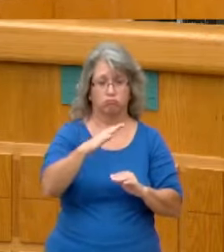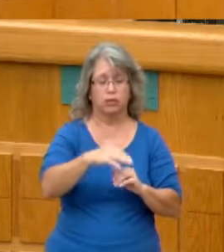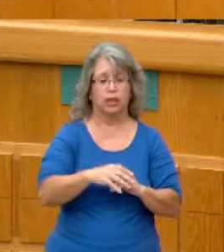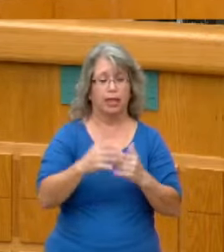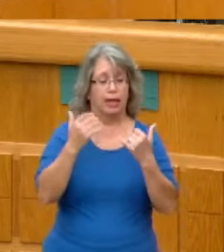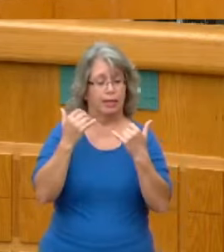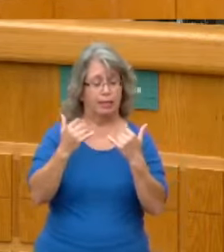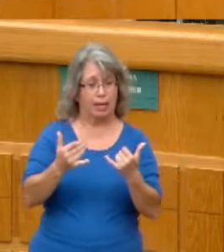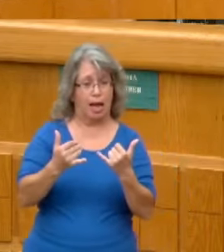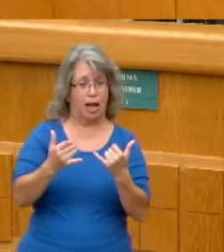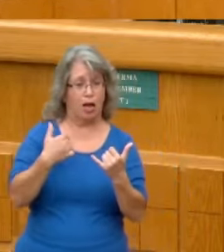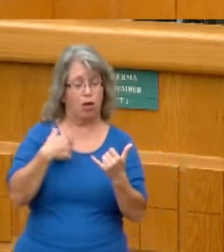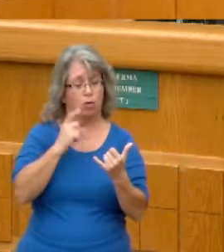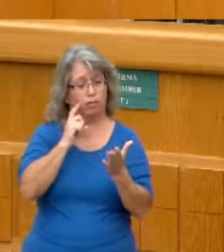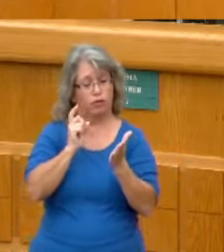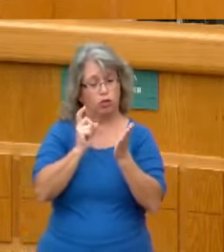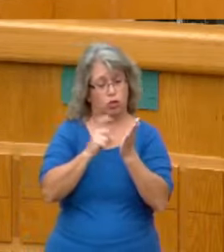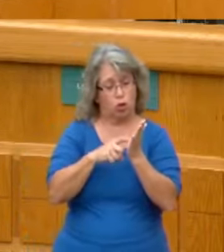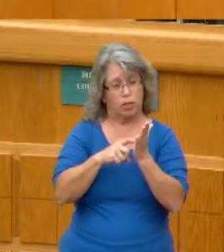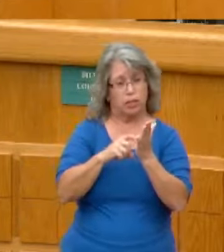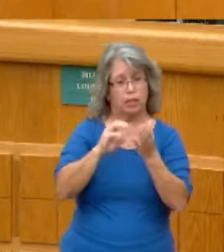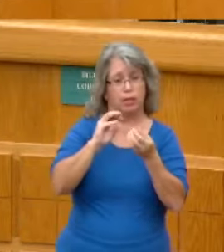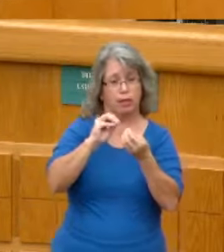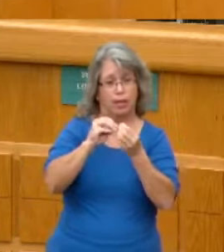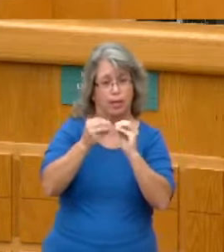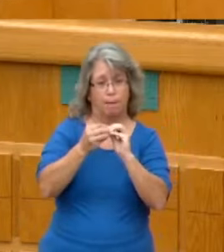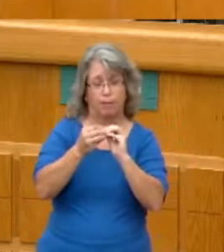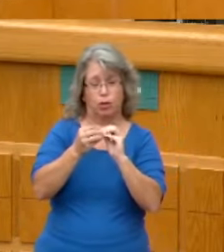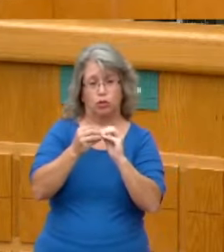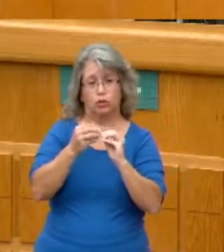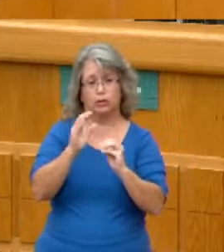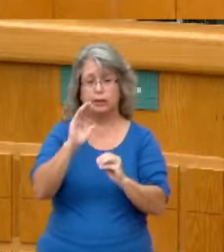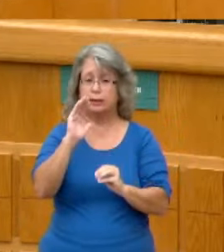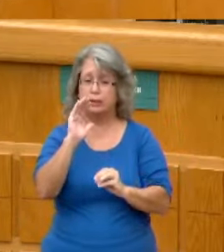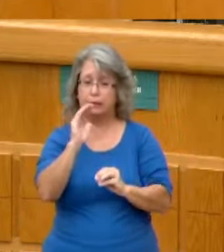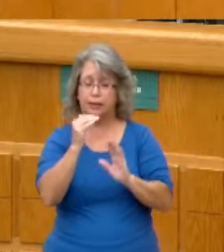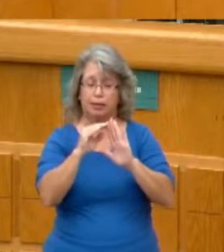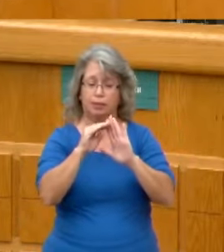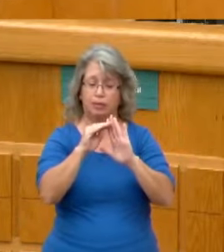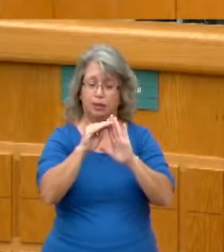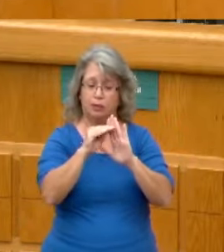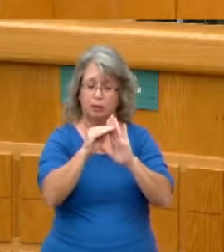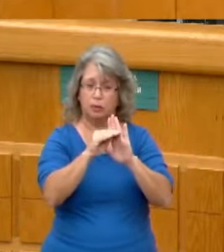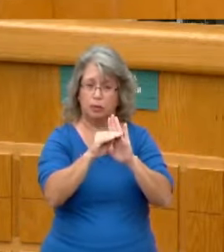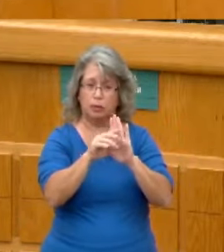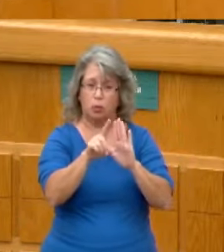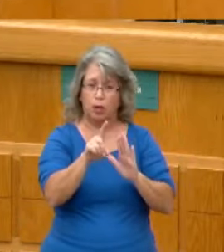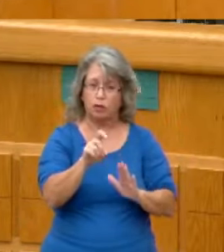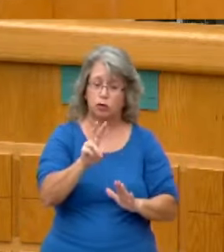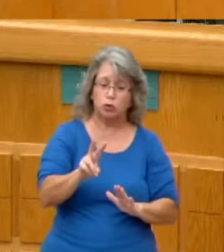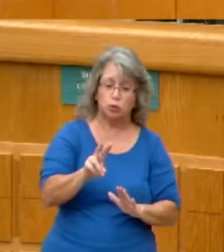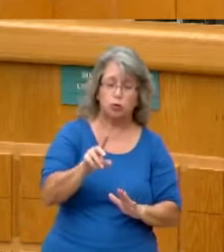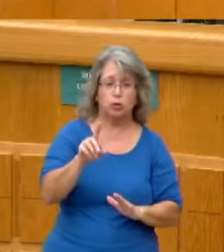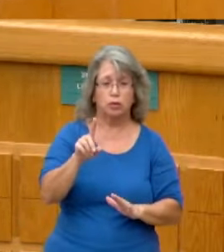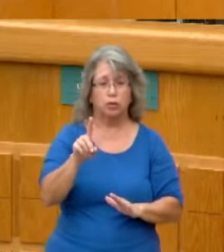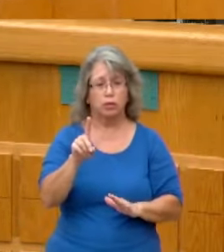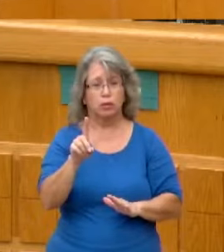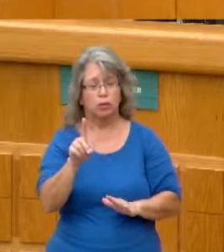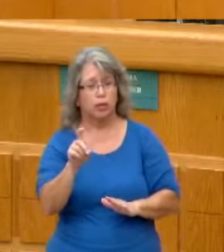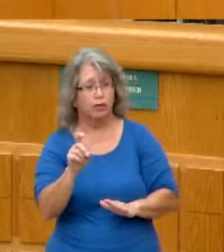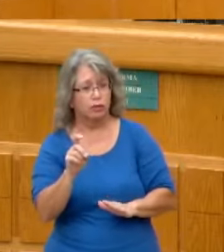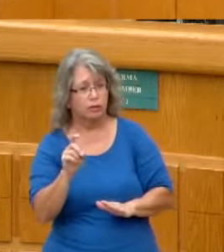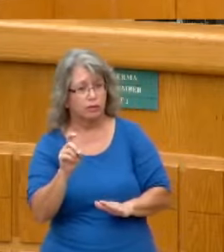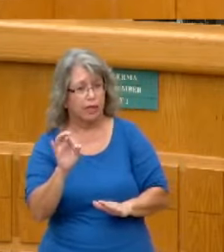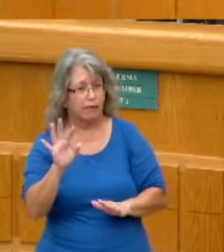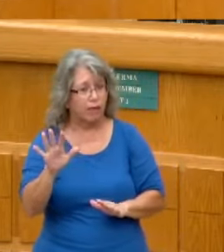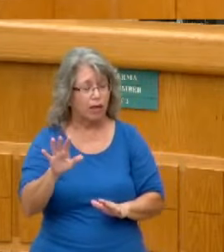what we're seeing is that our numbers look like, again, like they're dropping a little lower, 102, 195. But again, just to